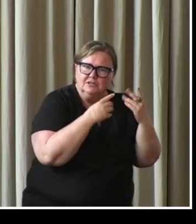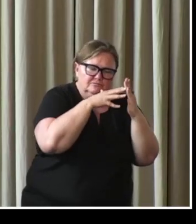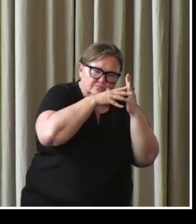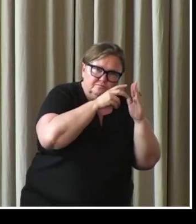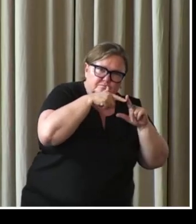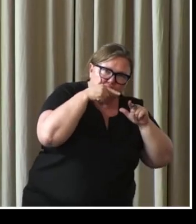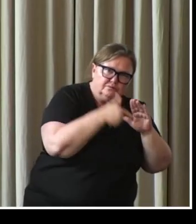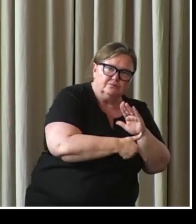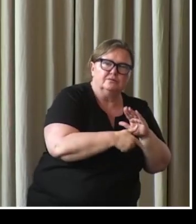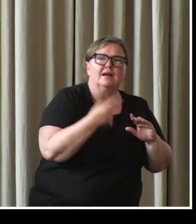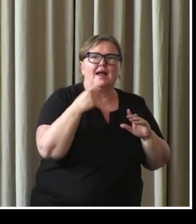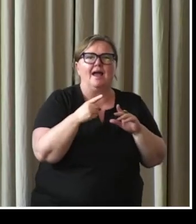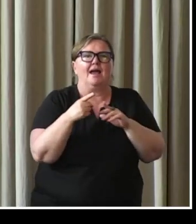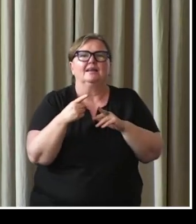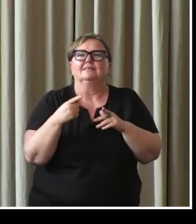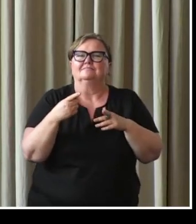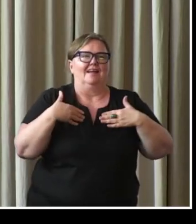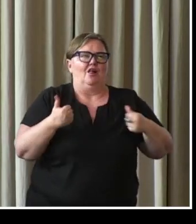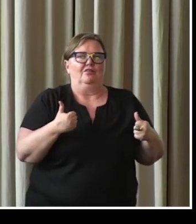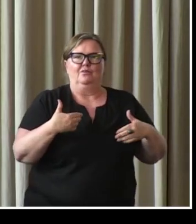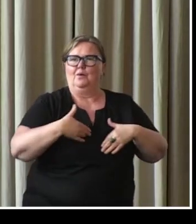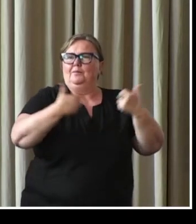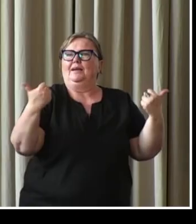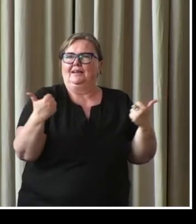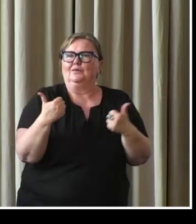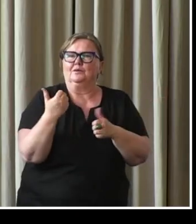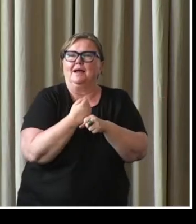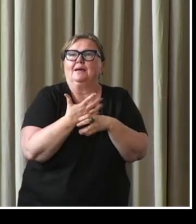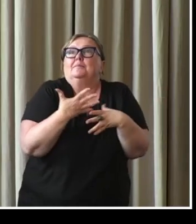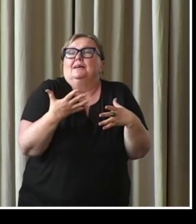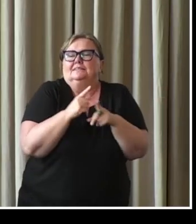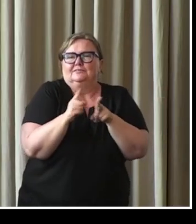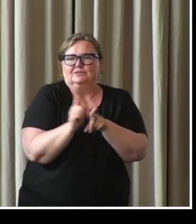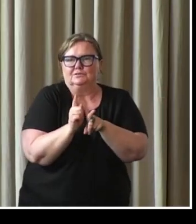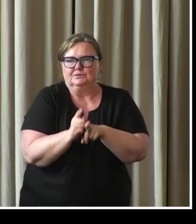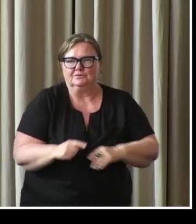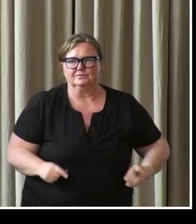and self-management of health and wellbeing was another area that would make a huge difference.